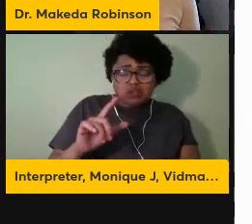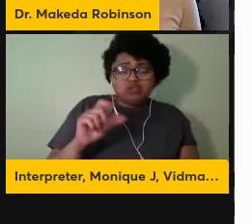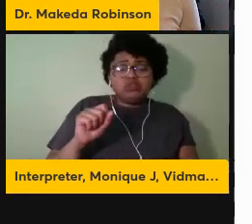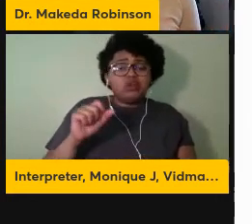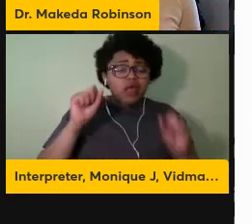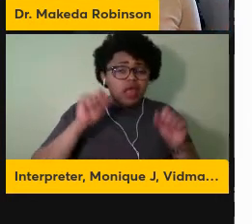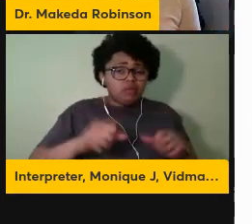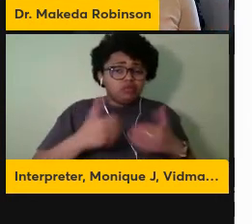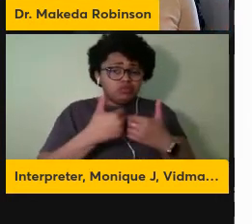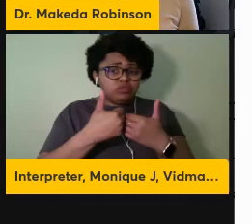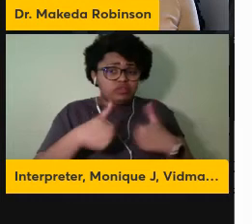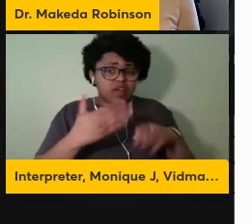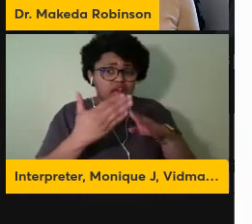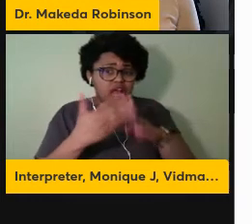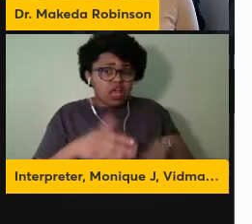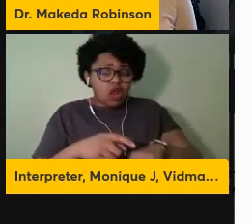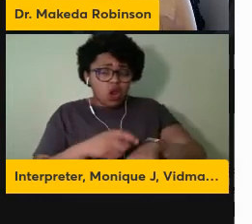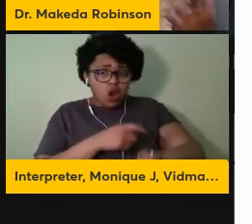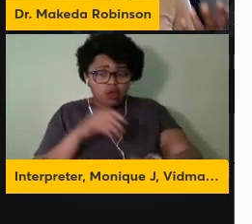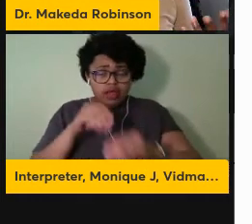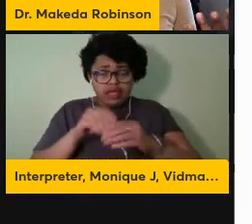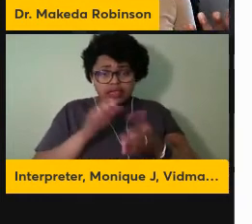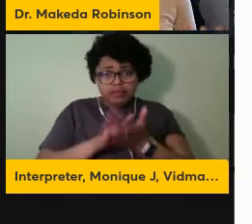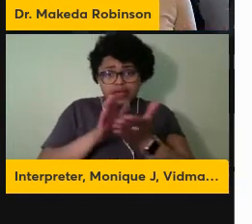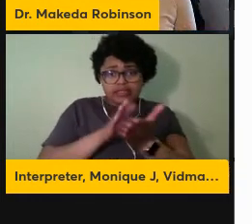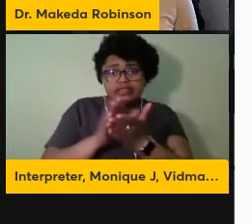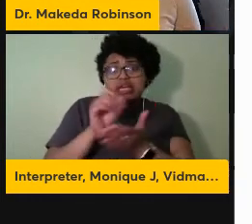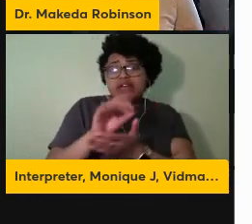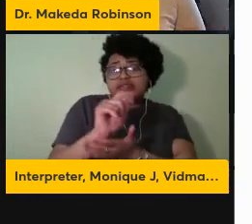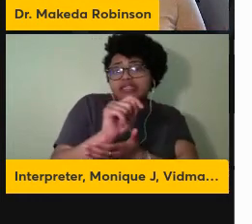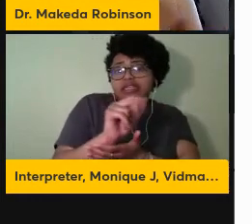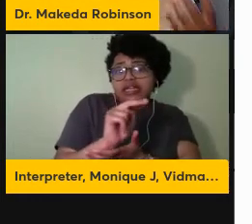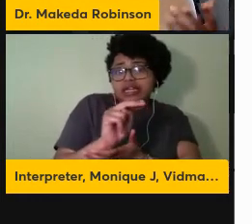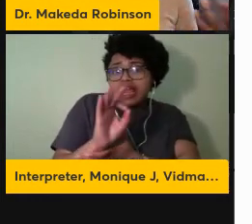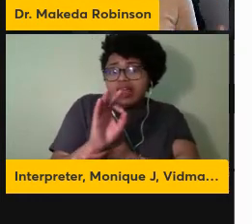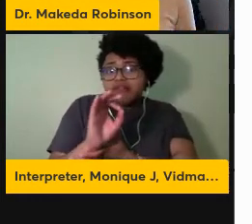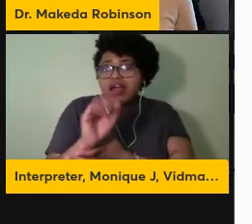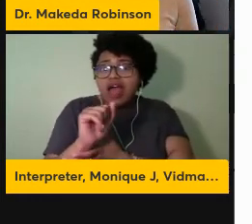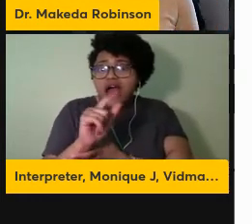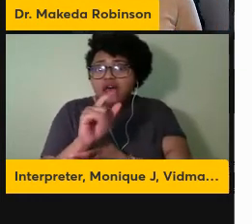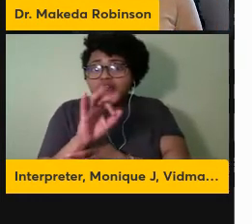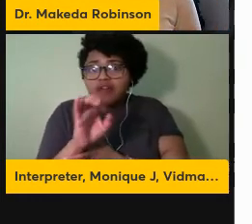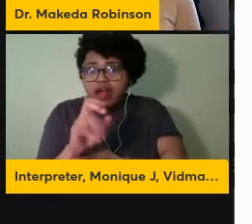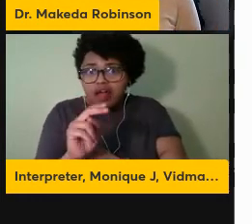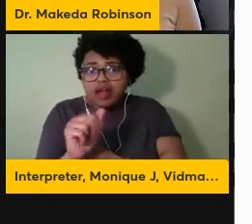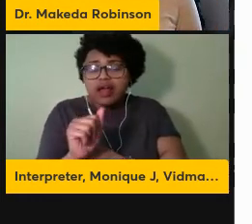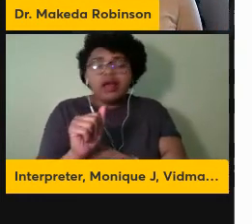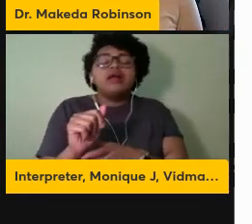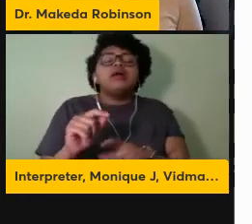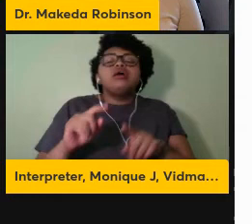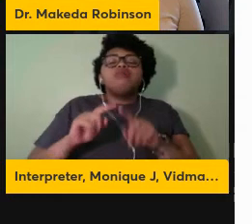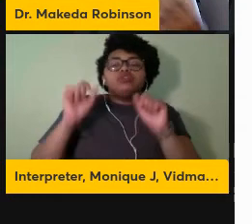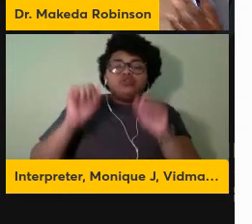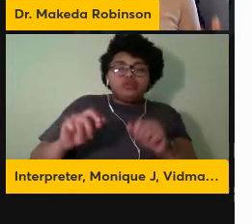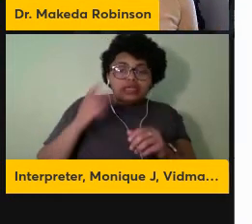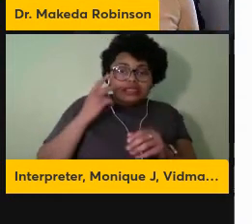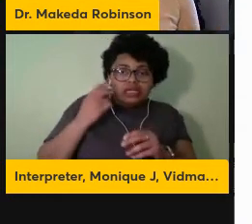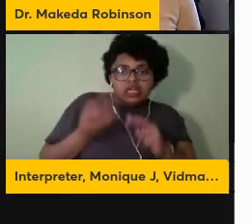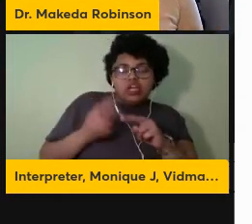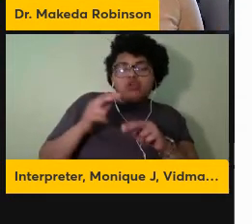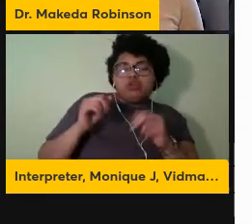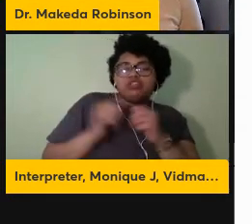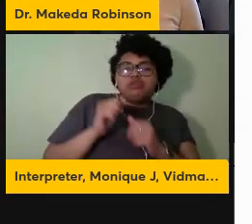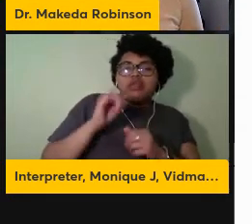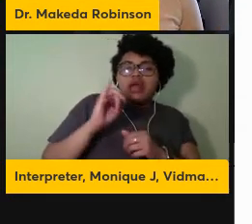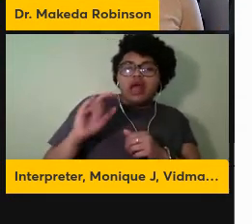in the presence of TNF alpha, which we know is one of the cytokines that's increased along with IL-6 and is